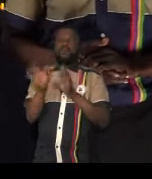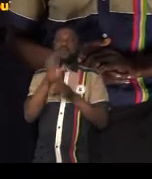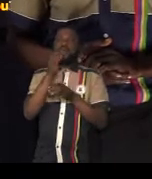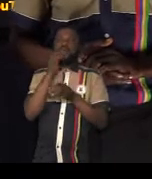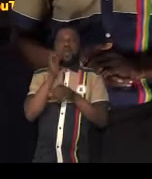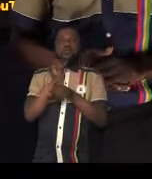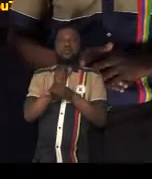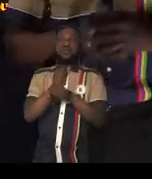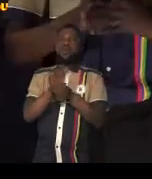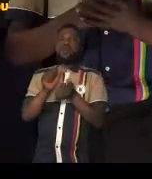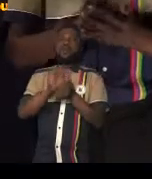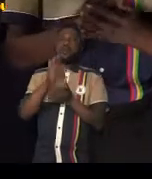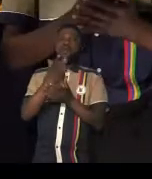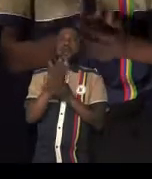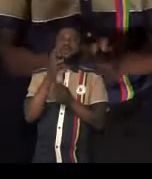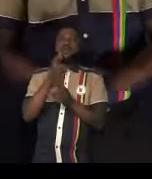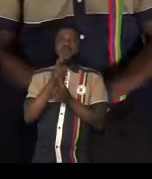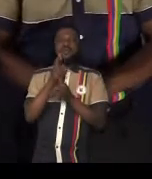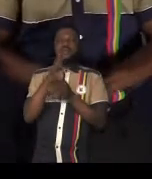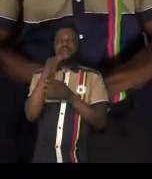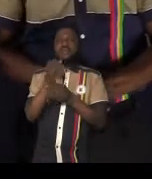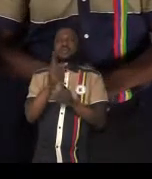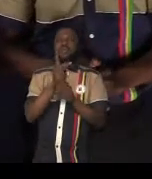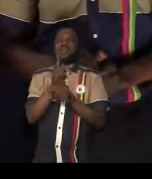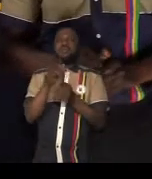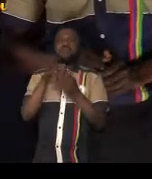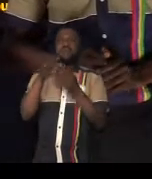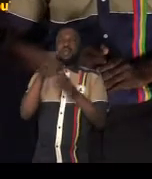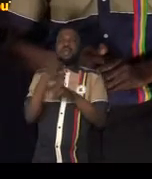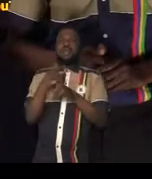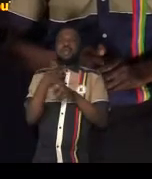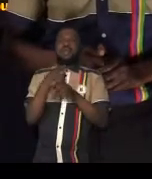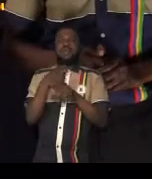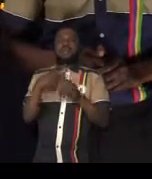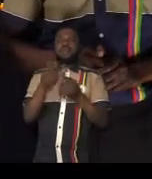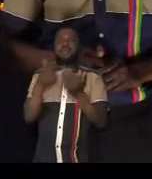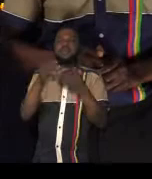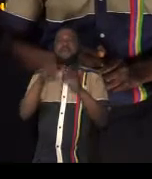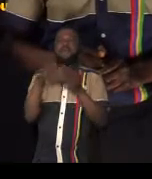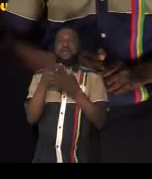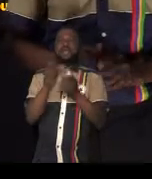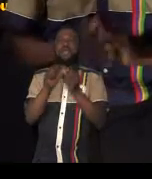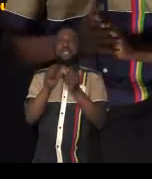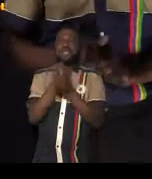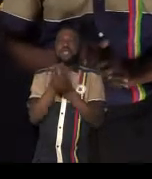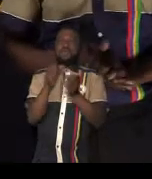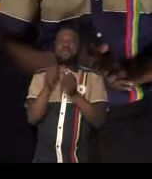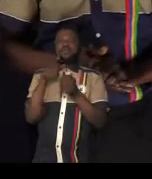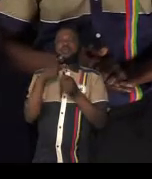sure you do your homework. Wash your hands regularly. keep studying hard, but above all,